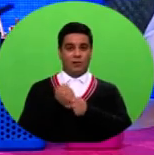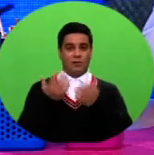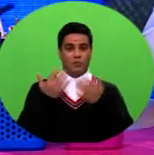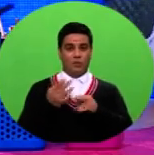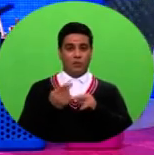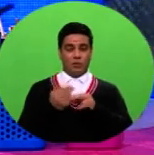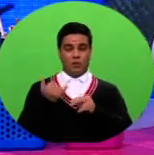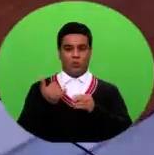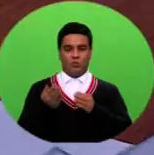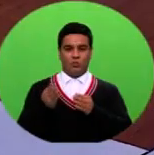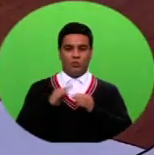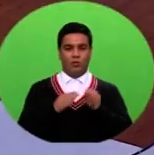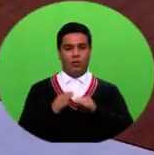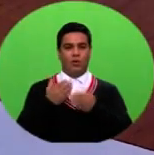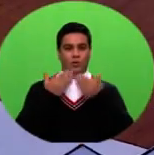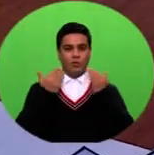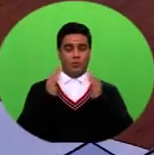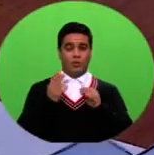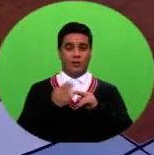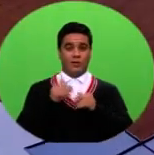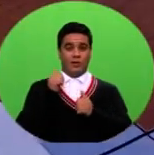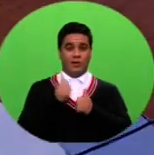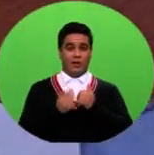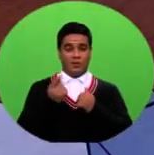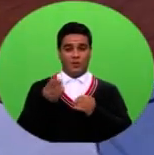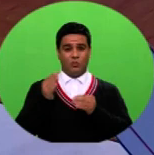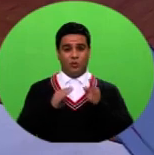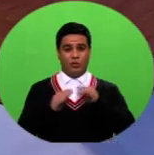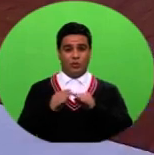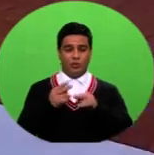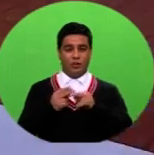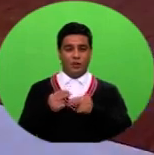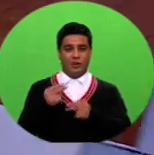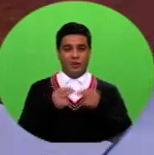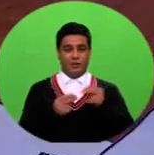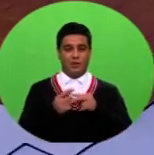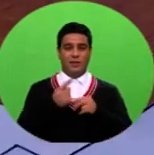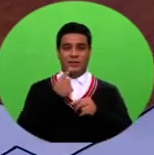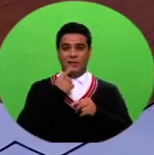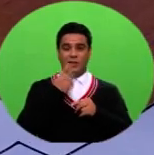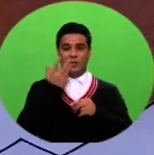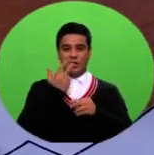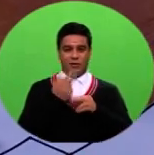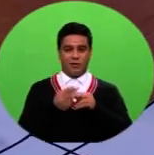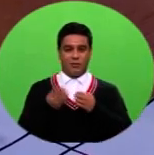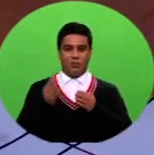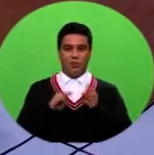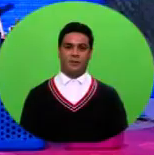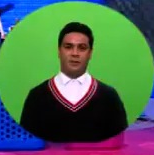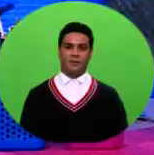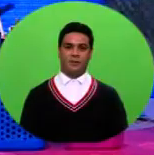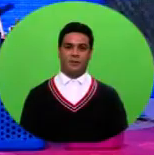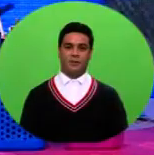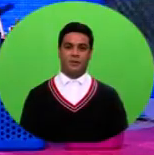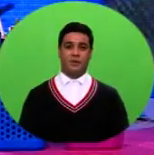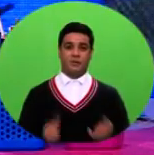qilsak, buklashga oson bo'ladi. Va har bitta buklash chizig'imizni, demak, qizil rangli chiziqlarimizni buklab chiqamiz.